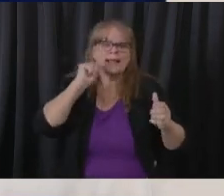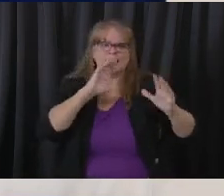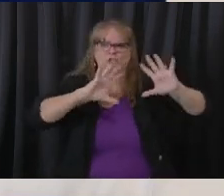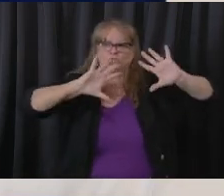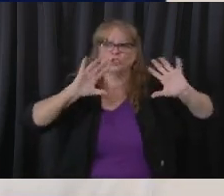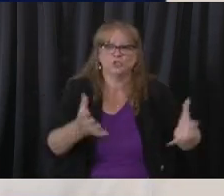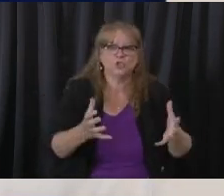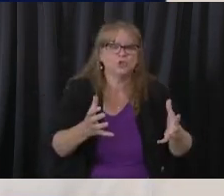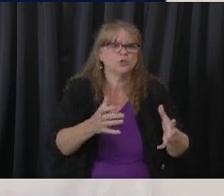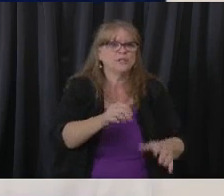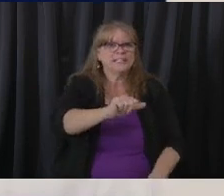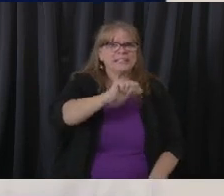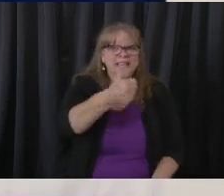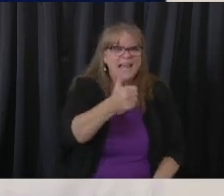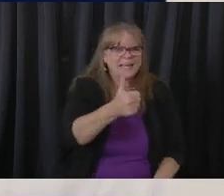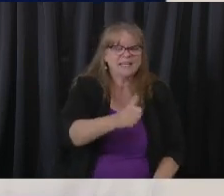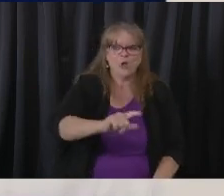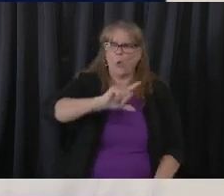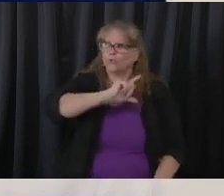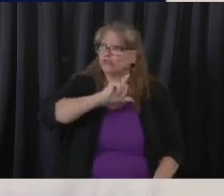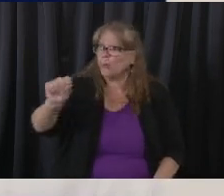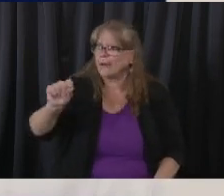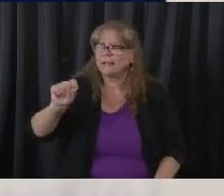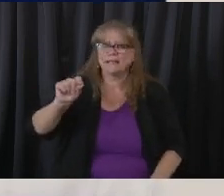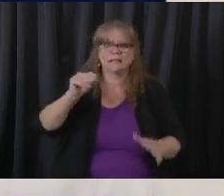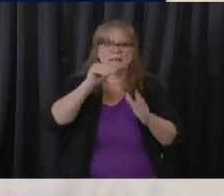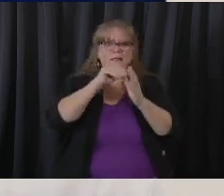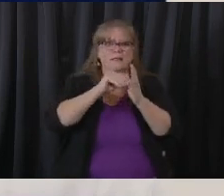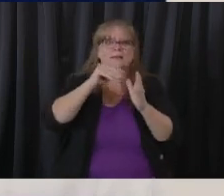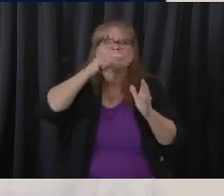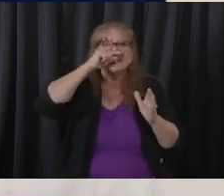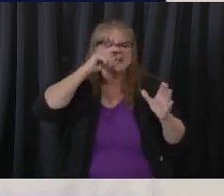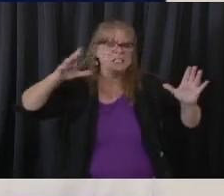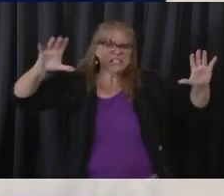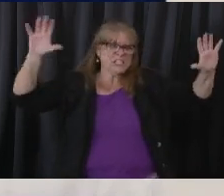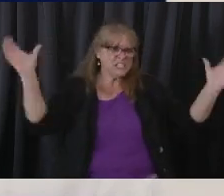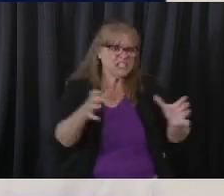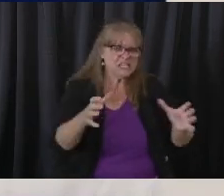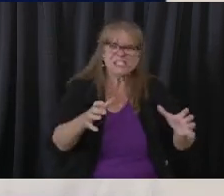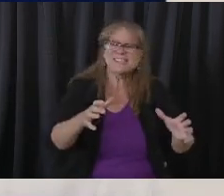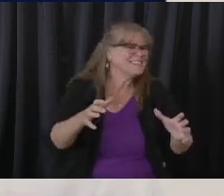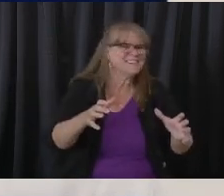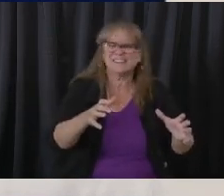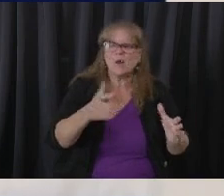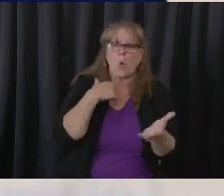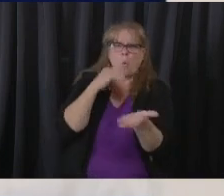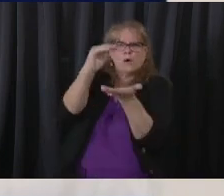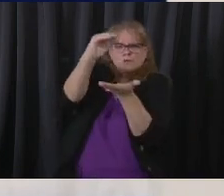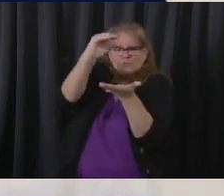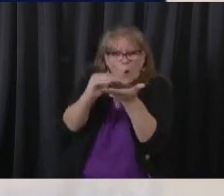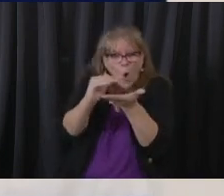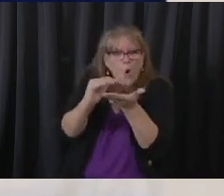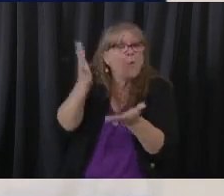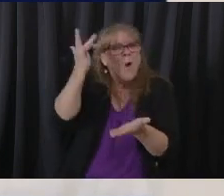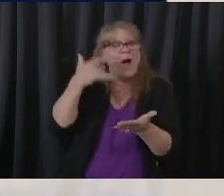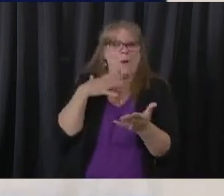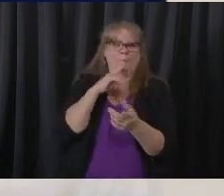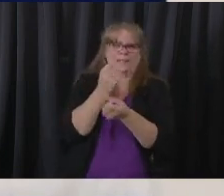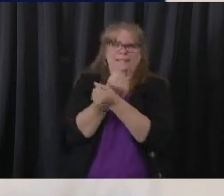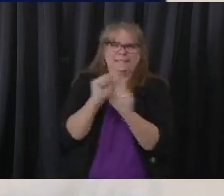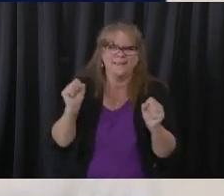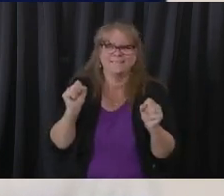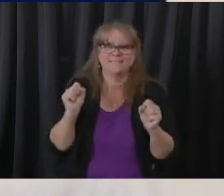be safe, avoid those face-to-face interactions. But if you can do it in your home, you can still have fun. Make it a special, make it a memorable Halloween. It's hard to